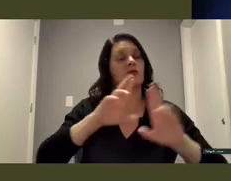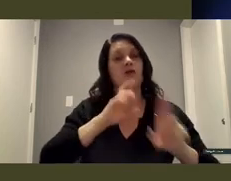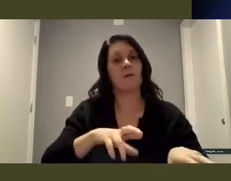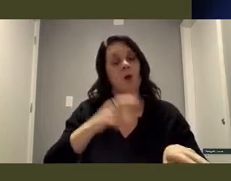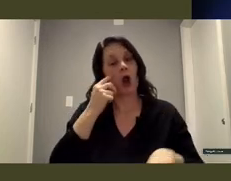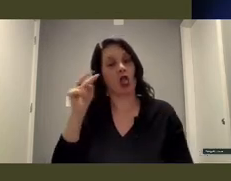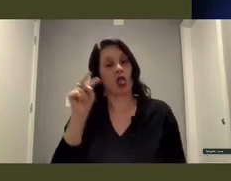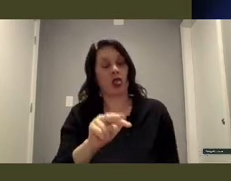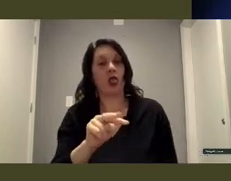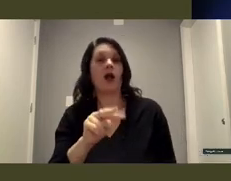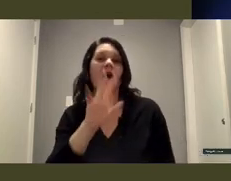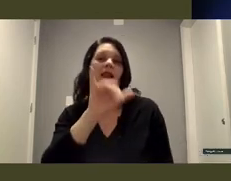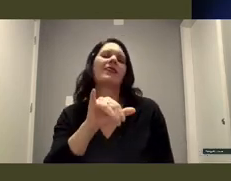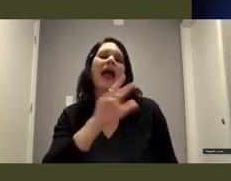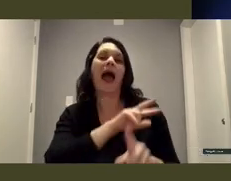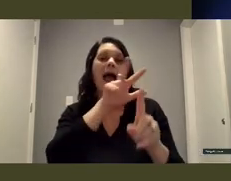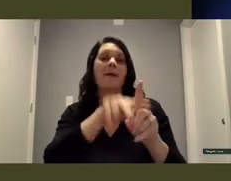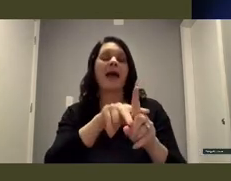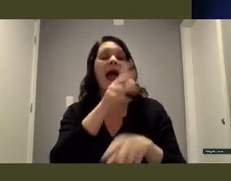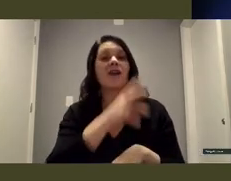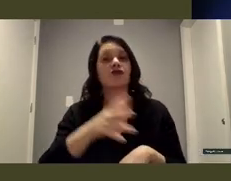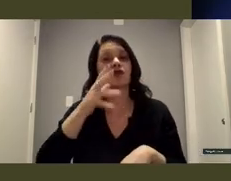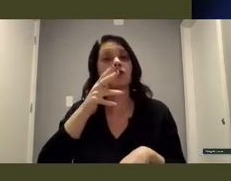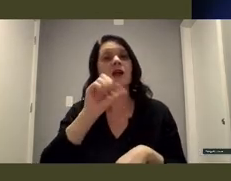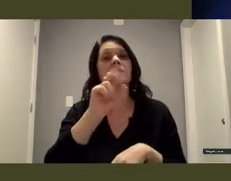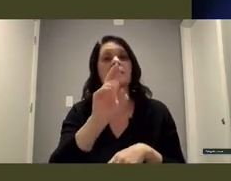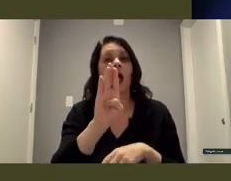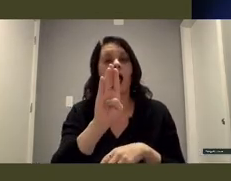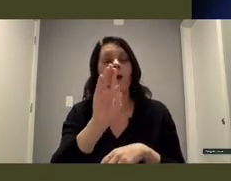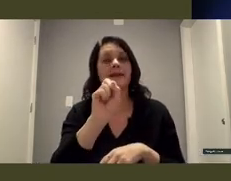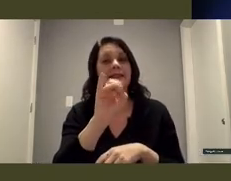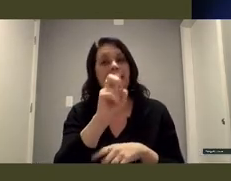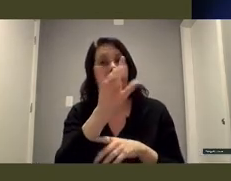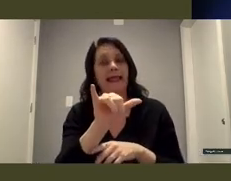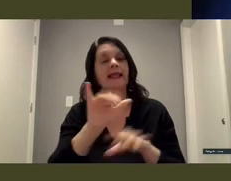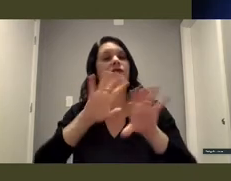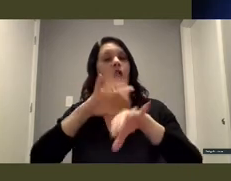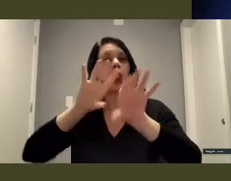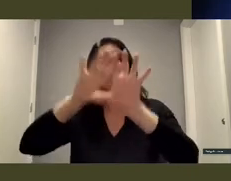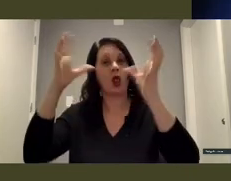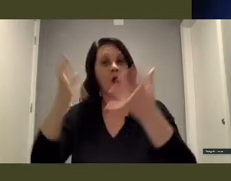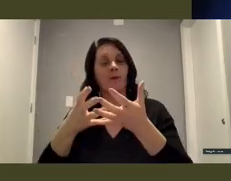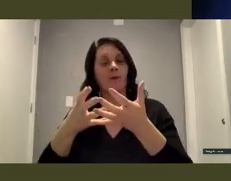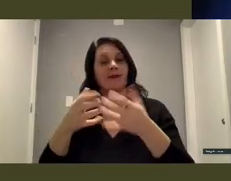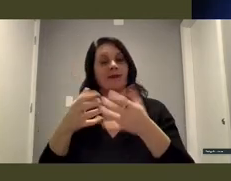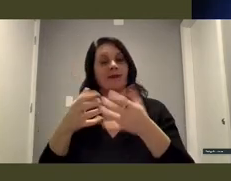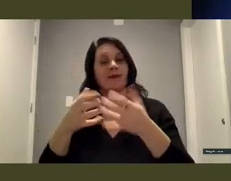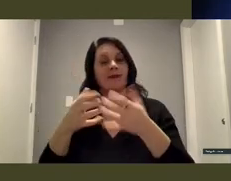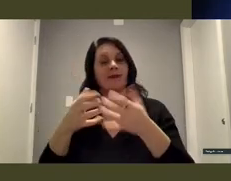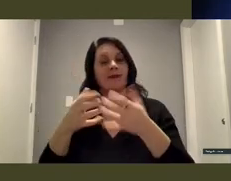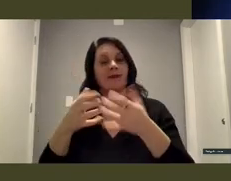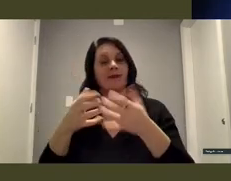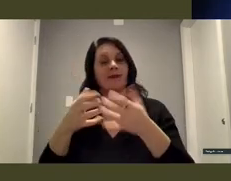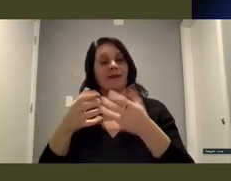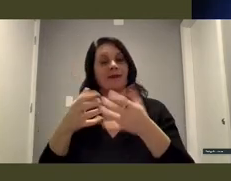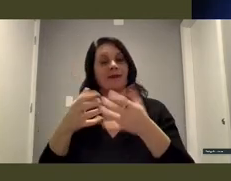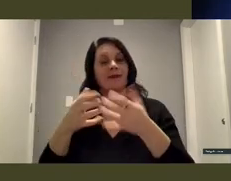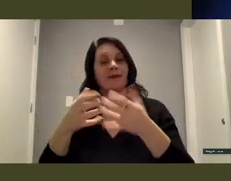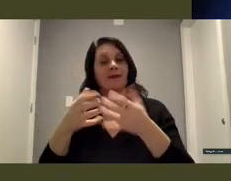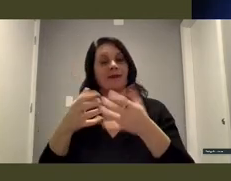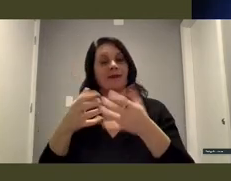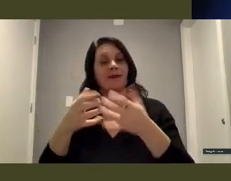the application of agricultural subsidies globally, and found that those subsidies were not consistent with environmental